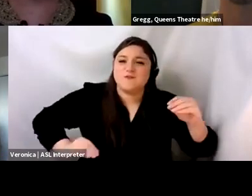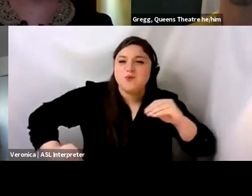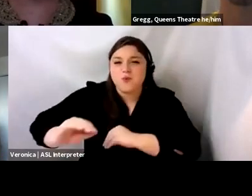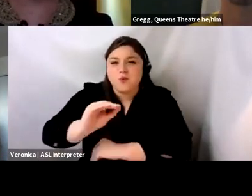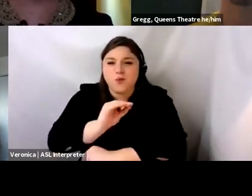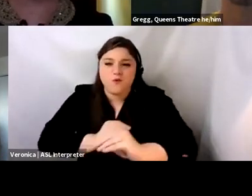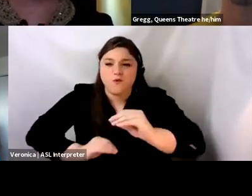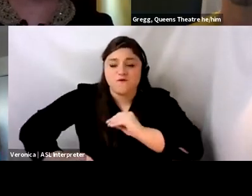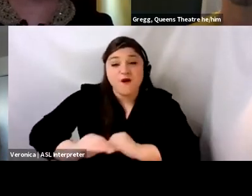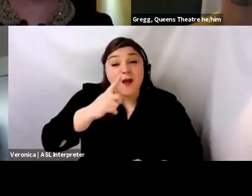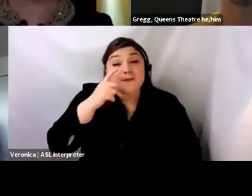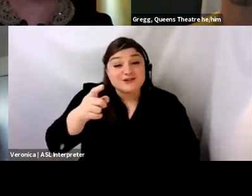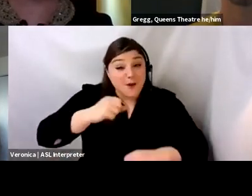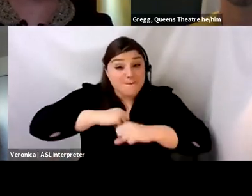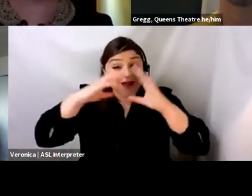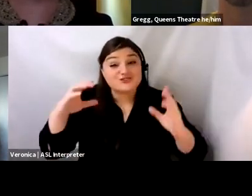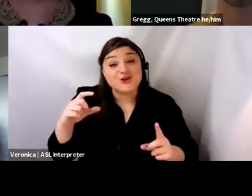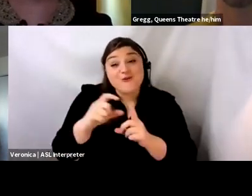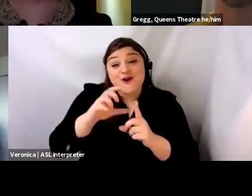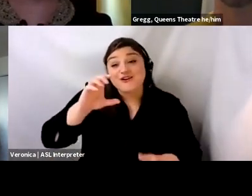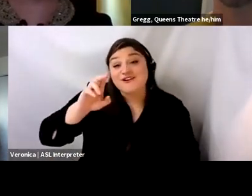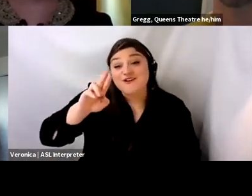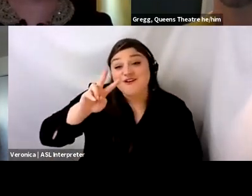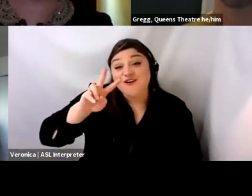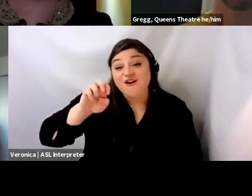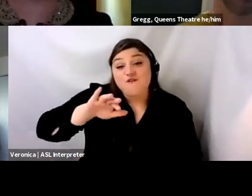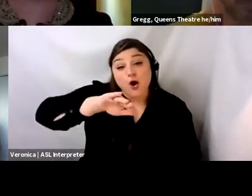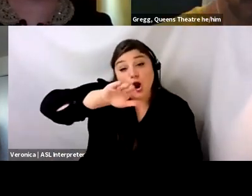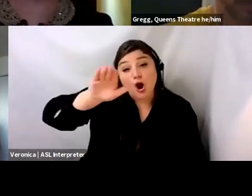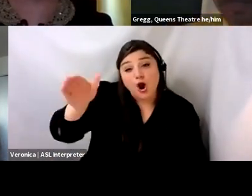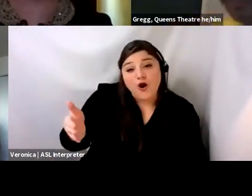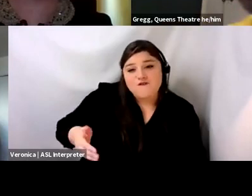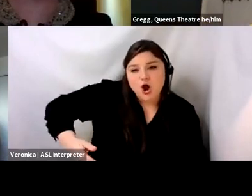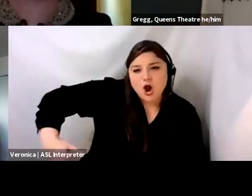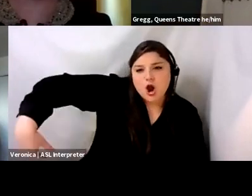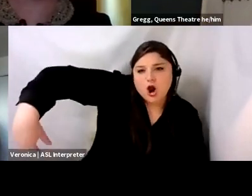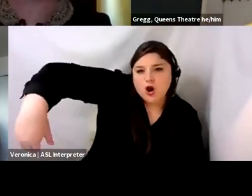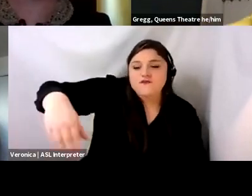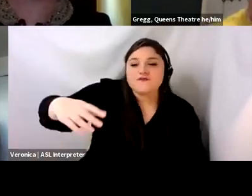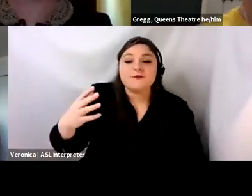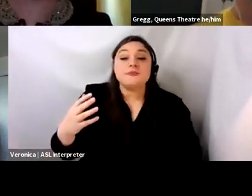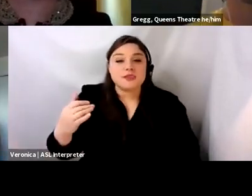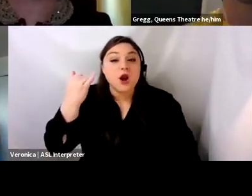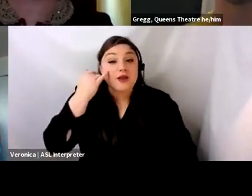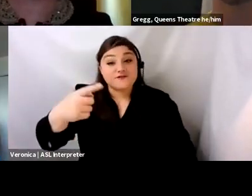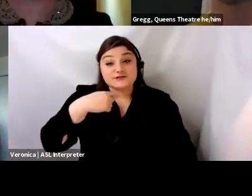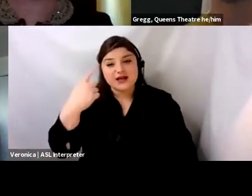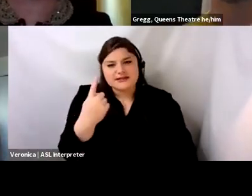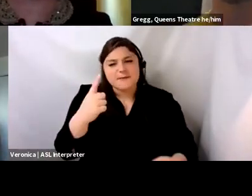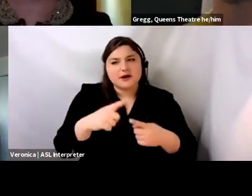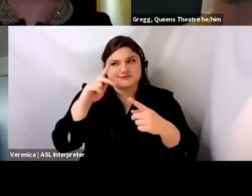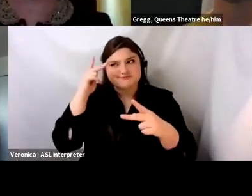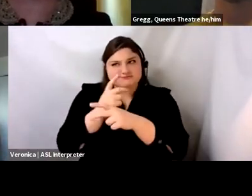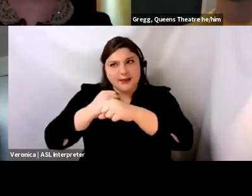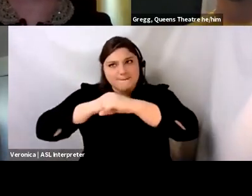you imagine a curve can be, a curve can be interpreted in a lot of ways. If you, if you tell someone to imagine the alignment of their spine to their,